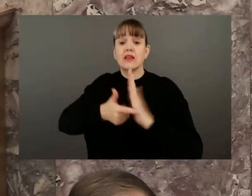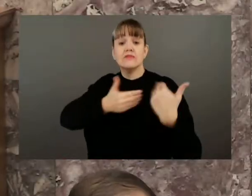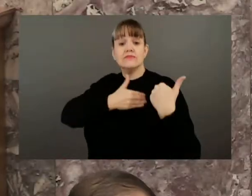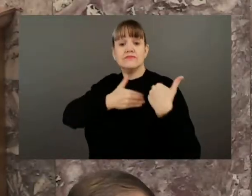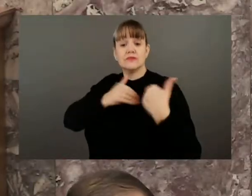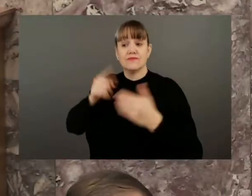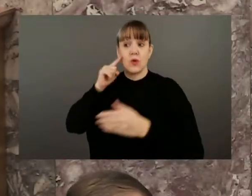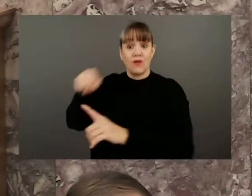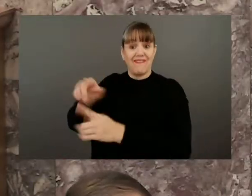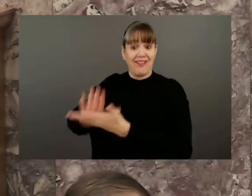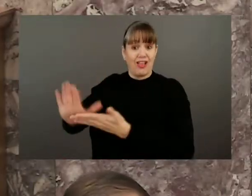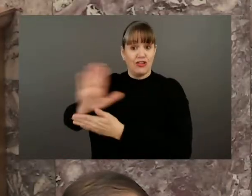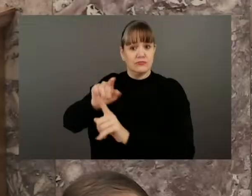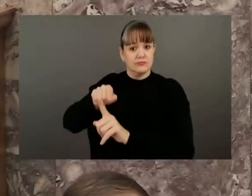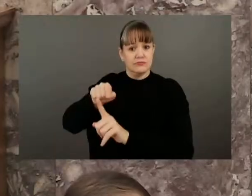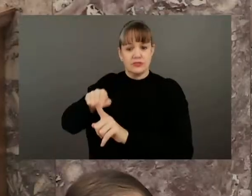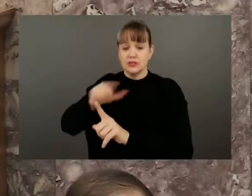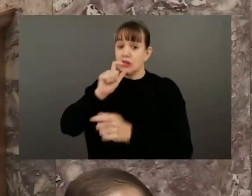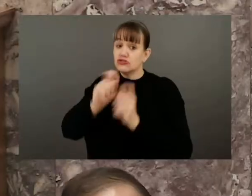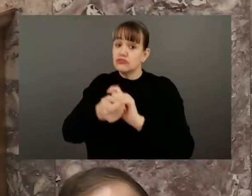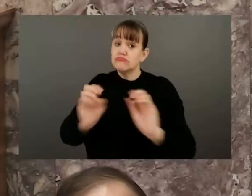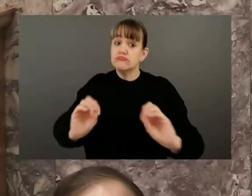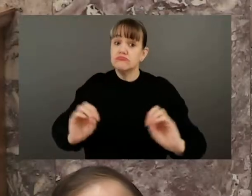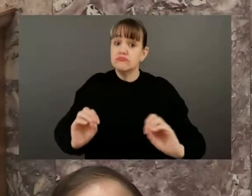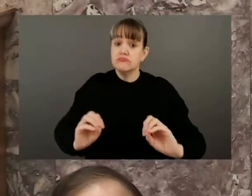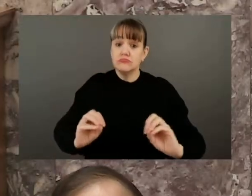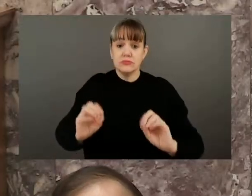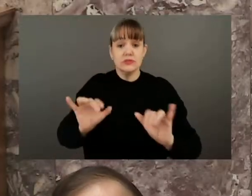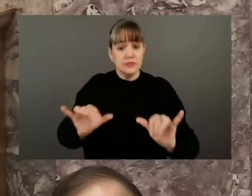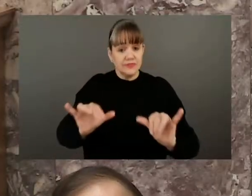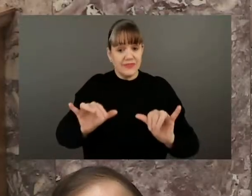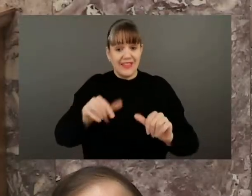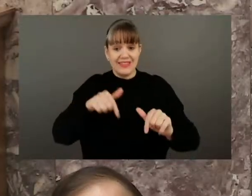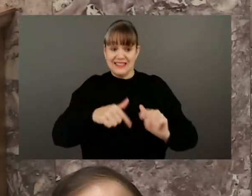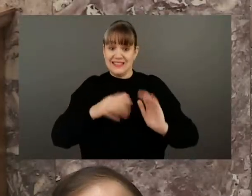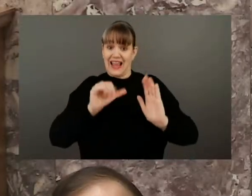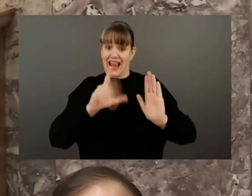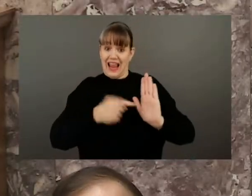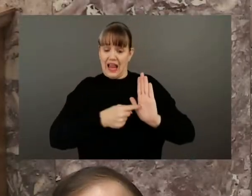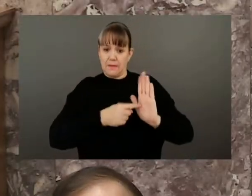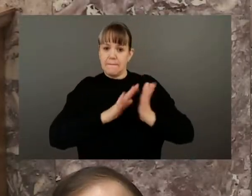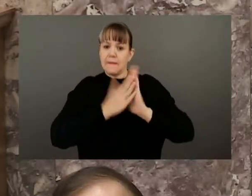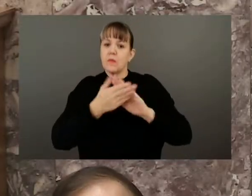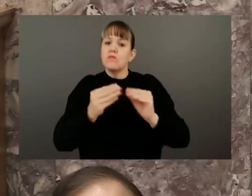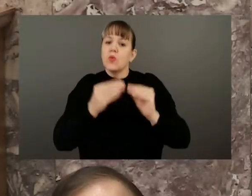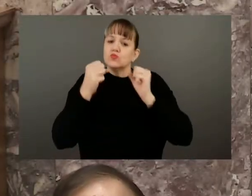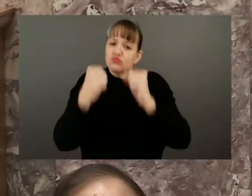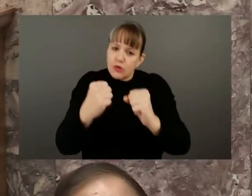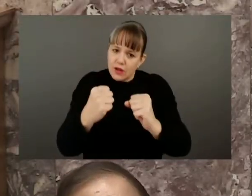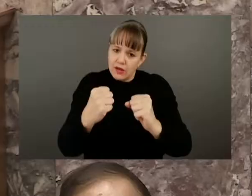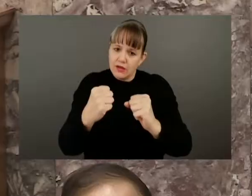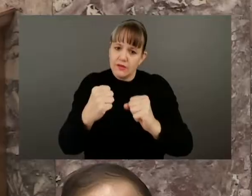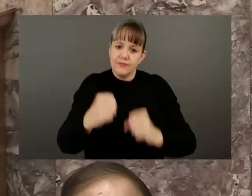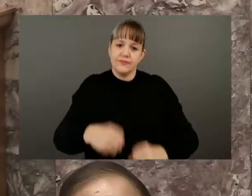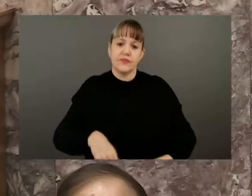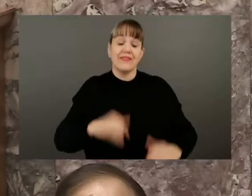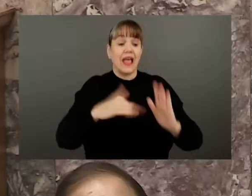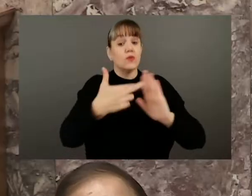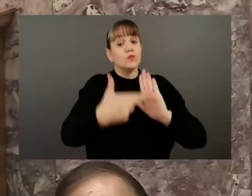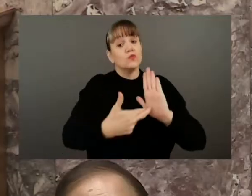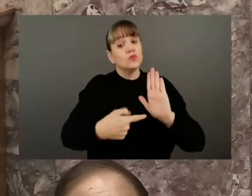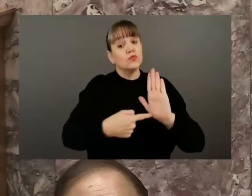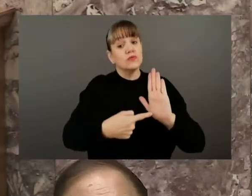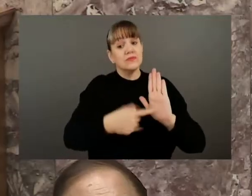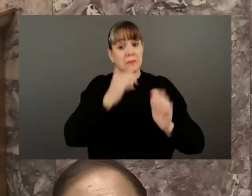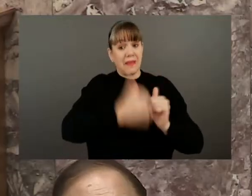strengthens this. We are going to continue. The regulations come into force this spring. The Act comes into force this spring. The